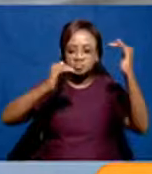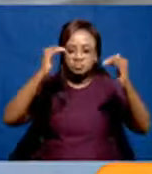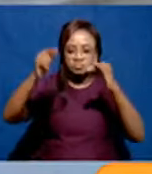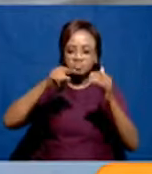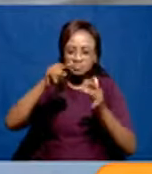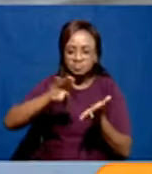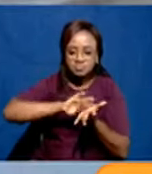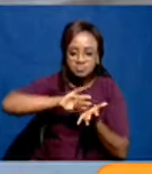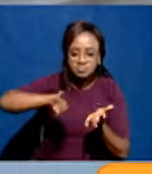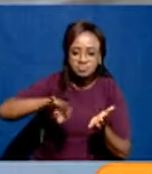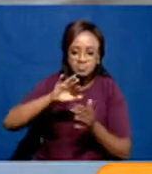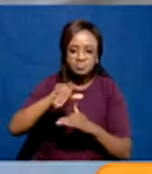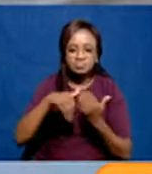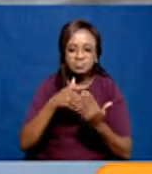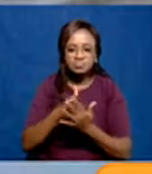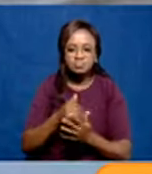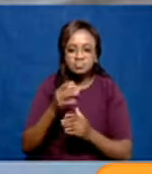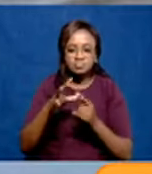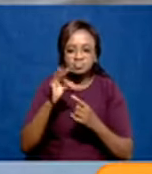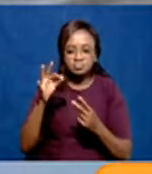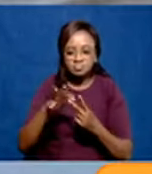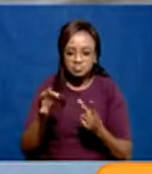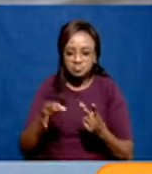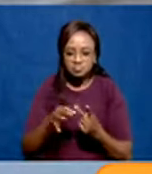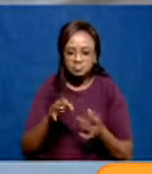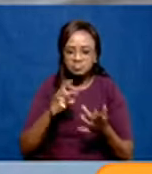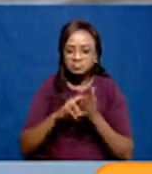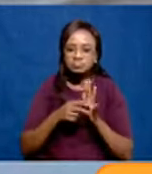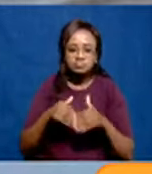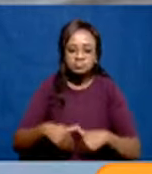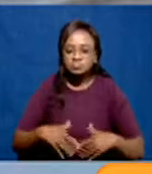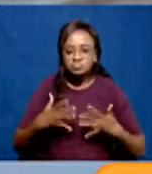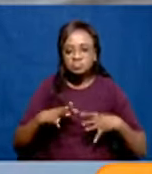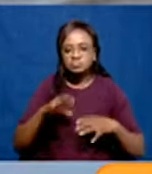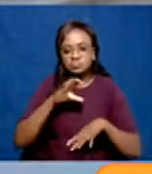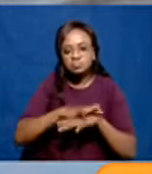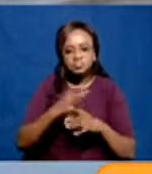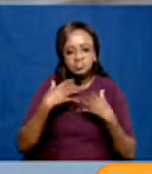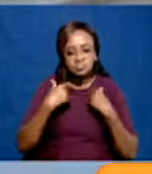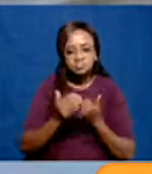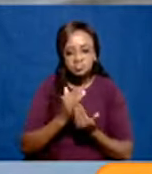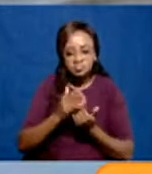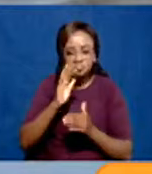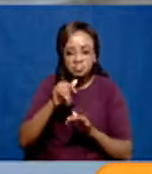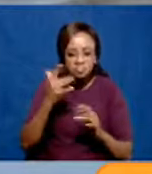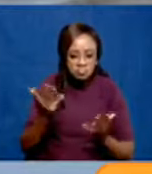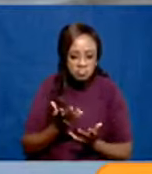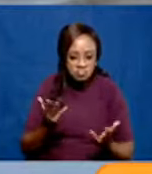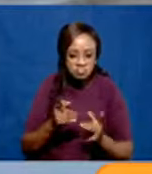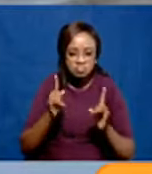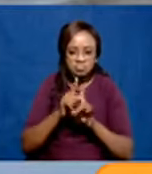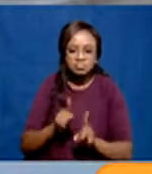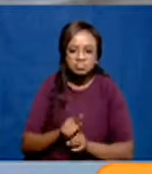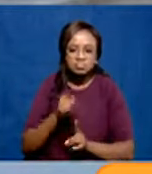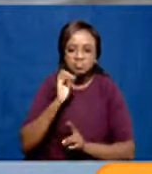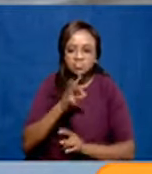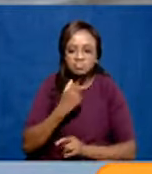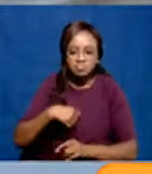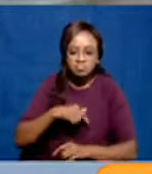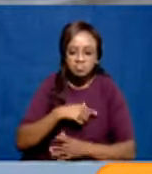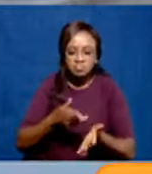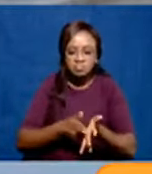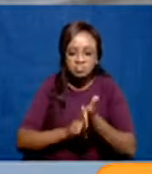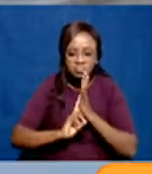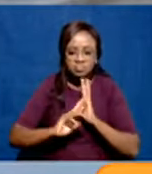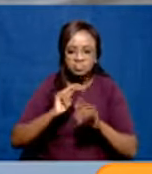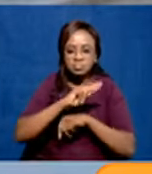in all the options. It does not feature. Where do the young people get healthcare? And what is the entry point if you are requiring